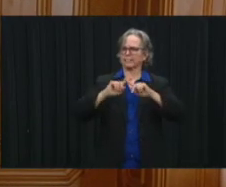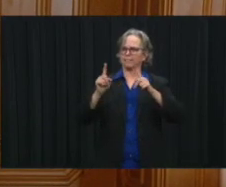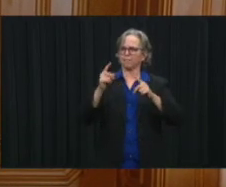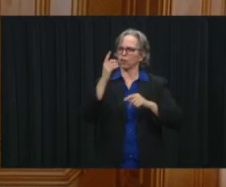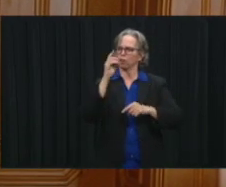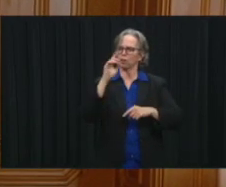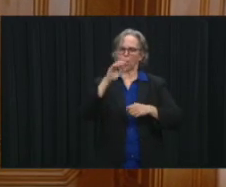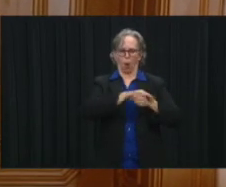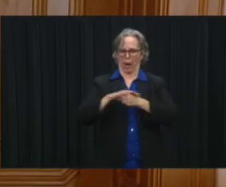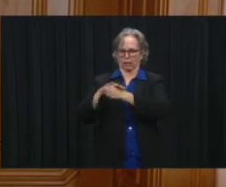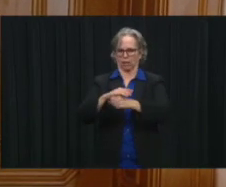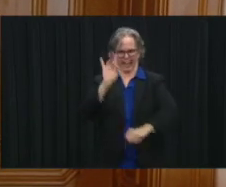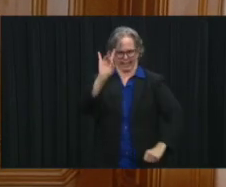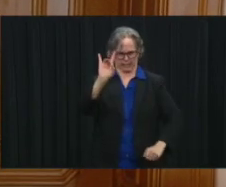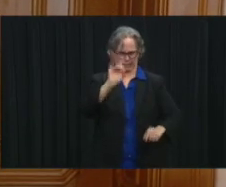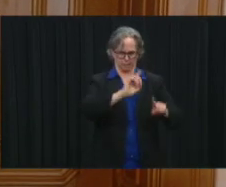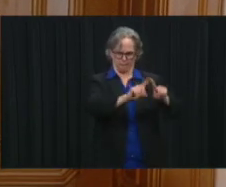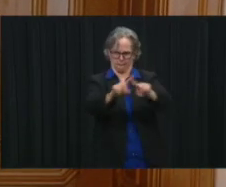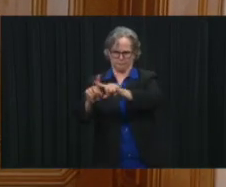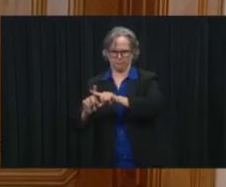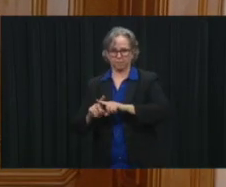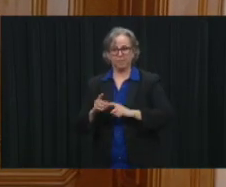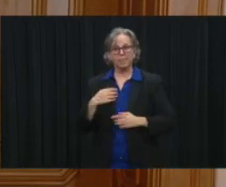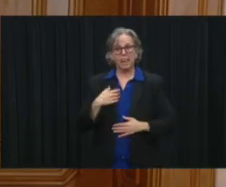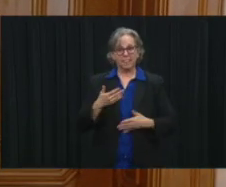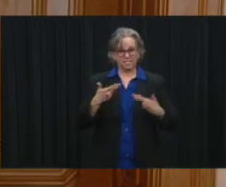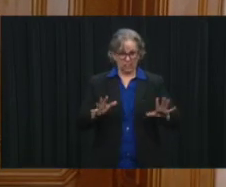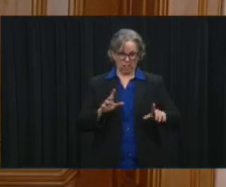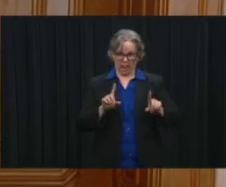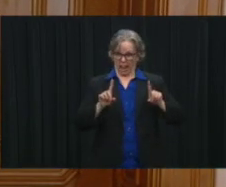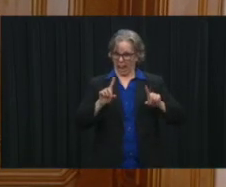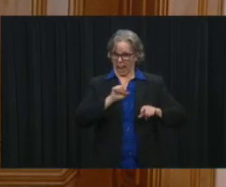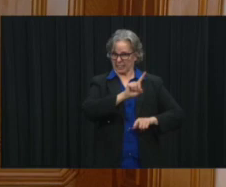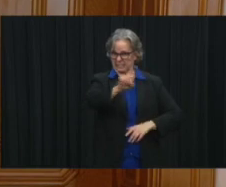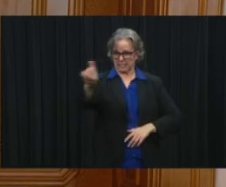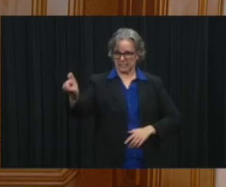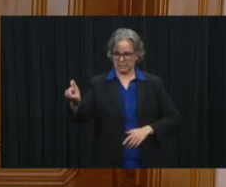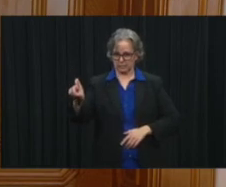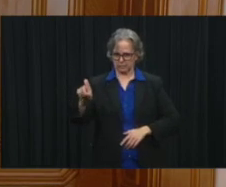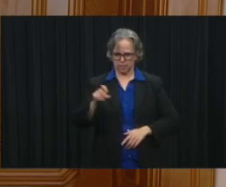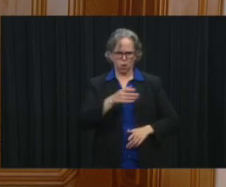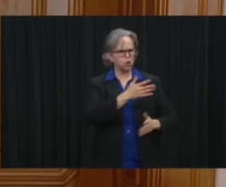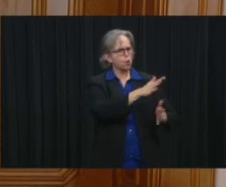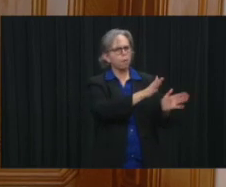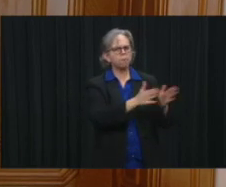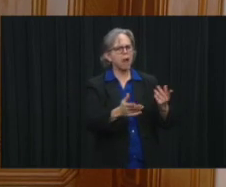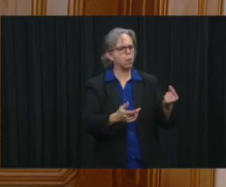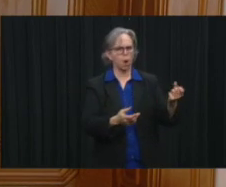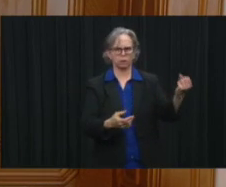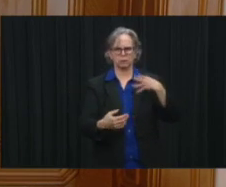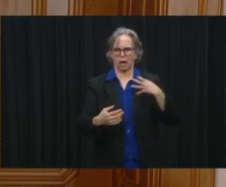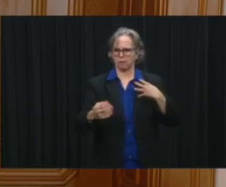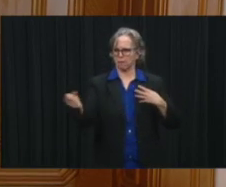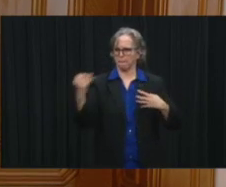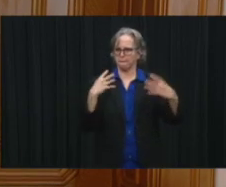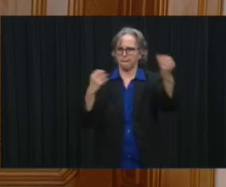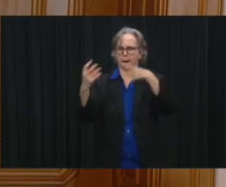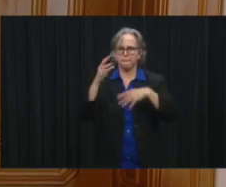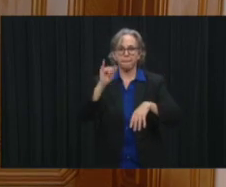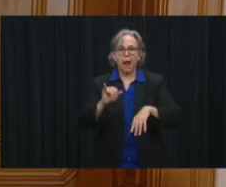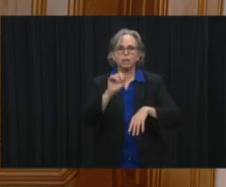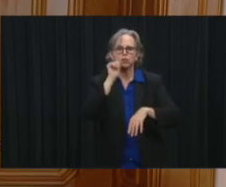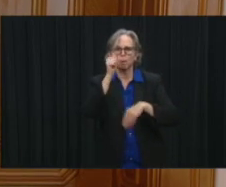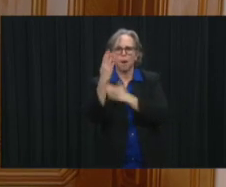to have their collective plan on my desk by tomorrow morning at 8 o'clock as far as a rough